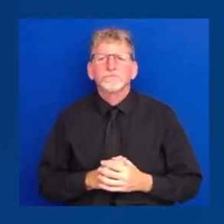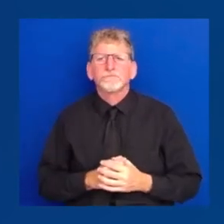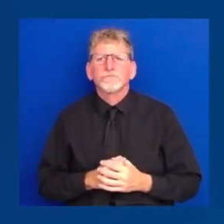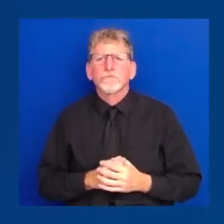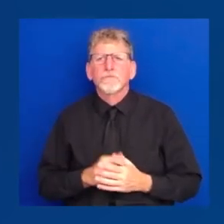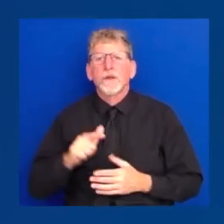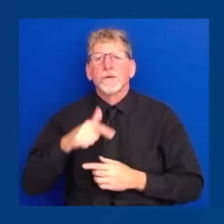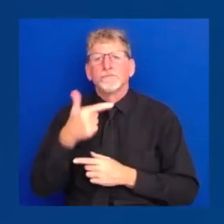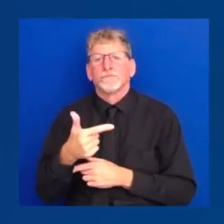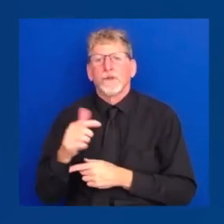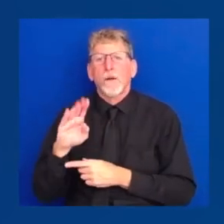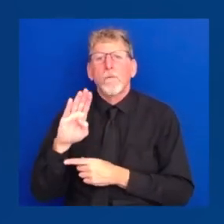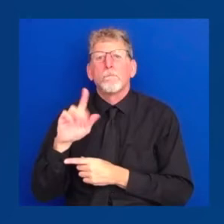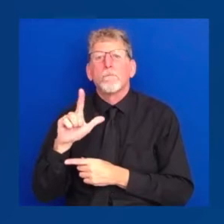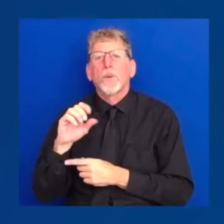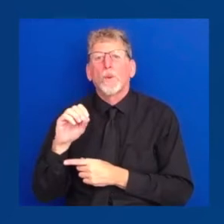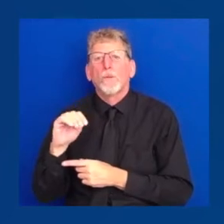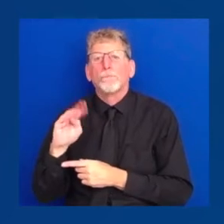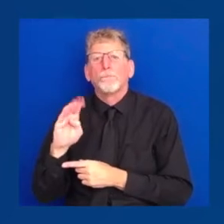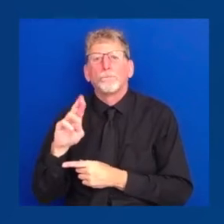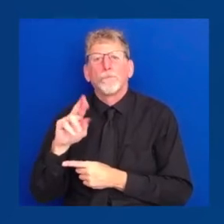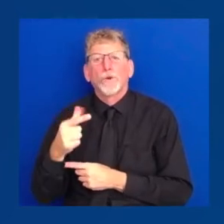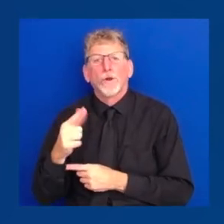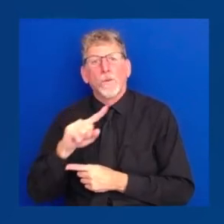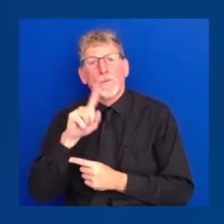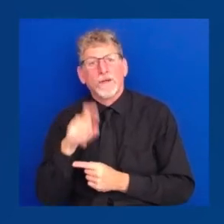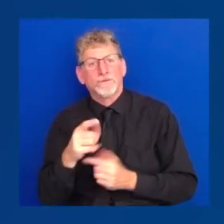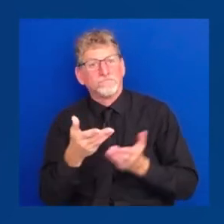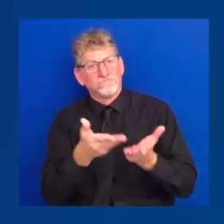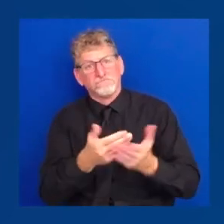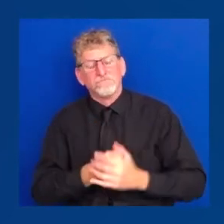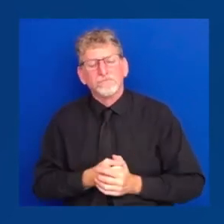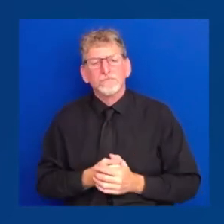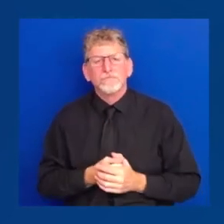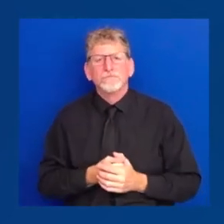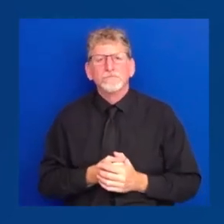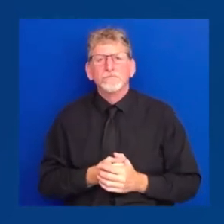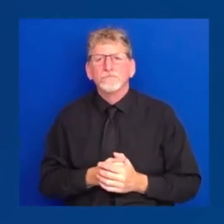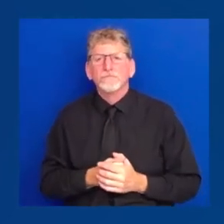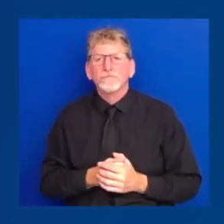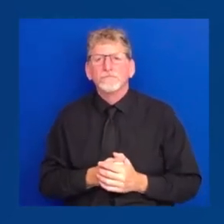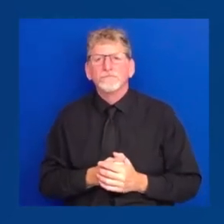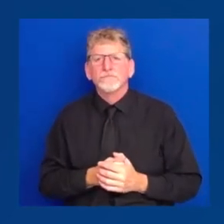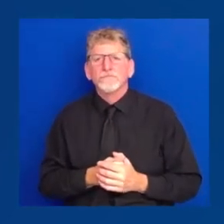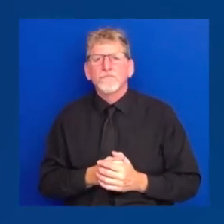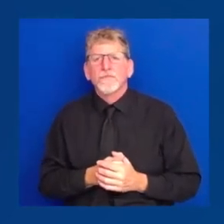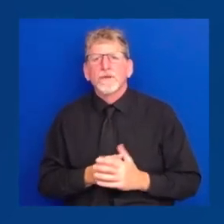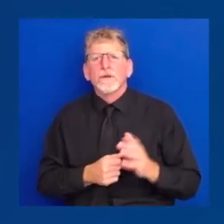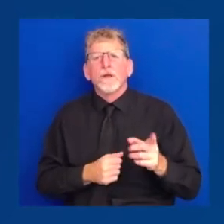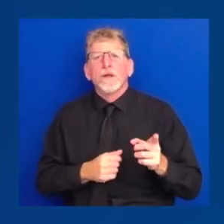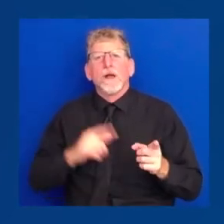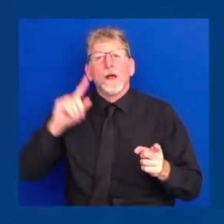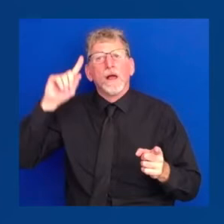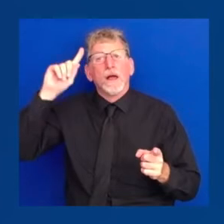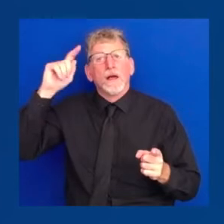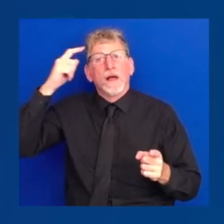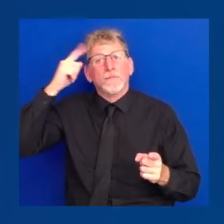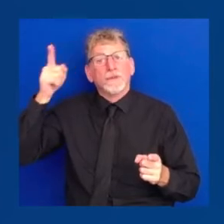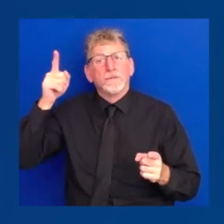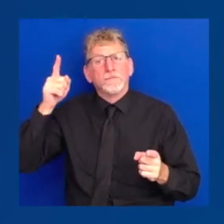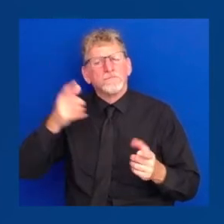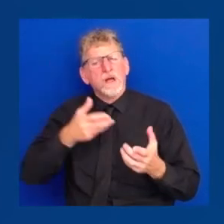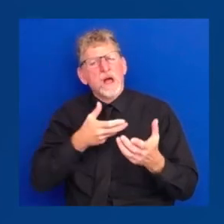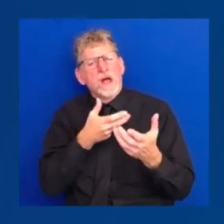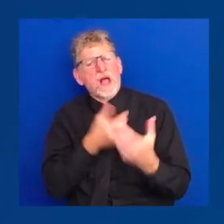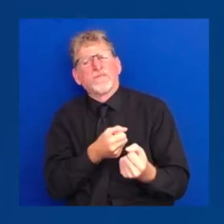Hi, thanks for holding this. I was hoping you could speak about how confident the government is about its COVID monitoring systems moving forward,